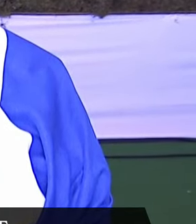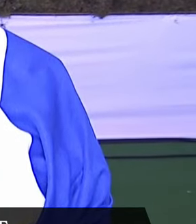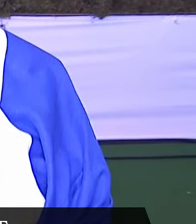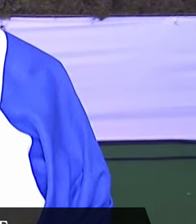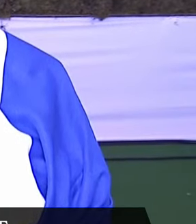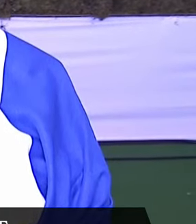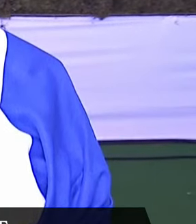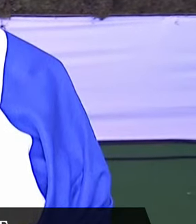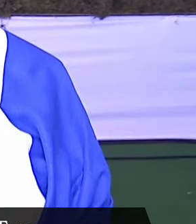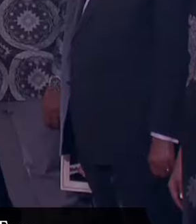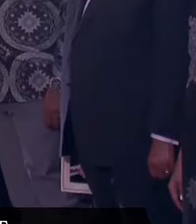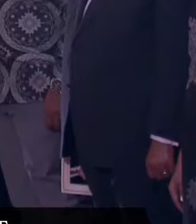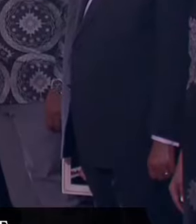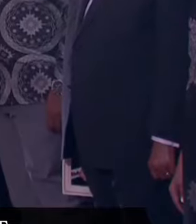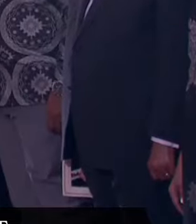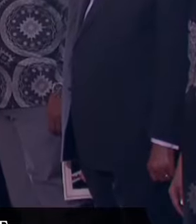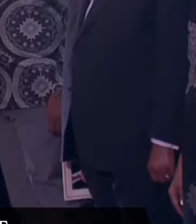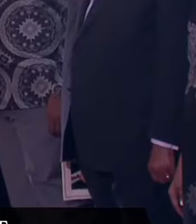please.